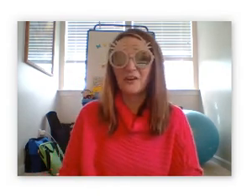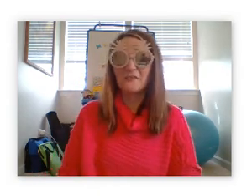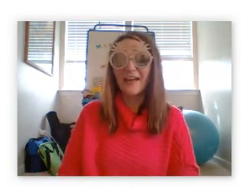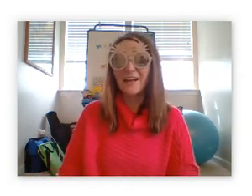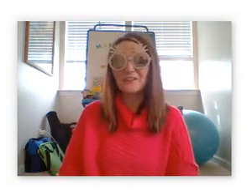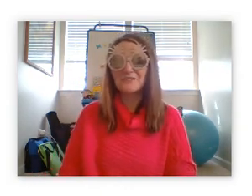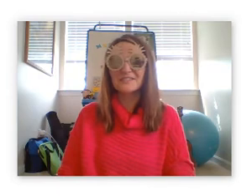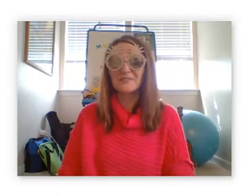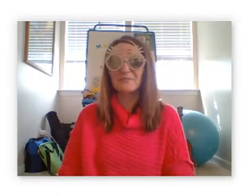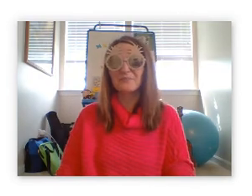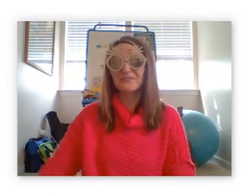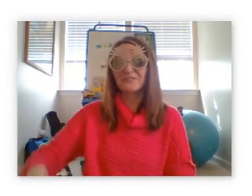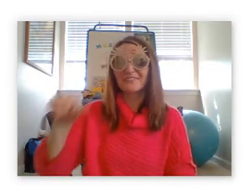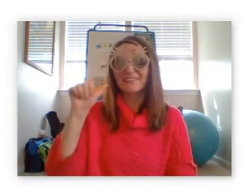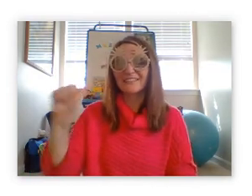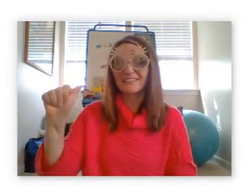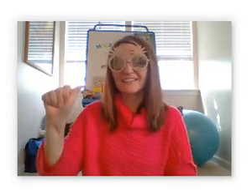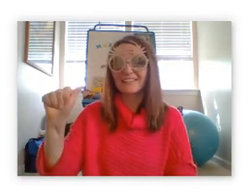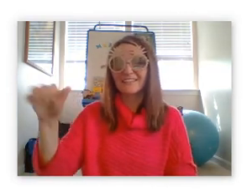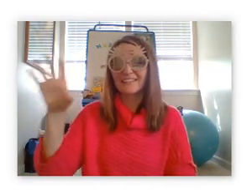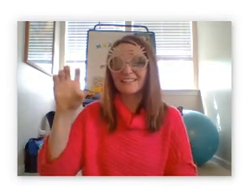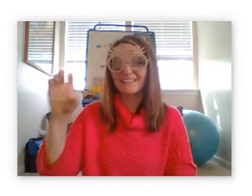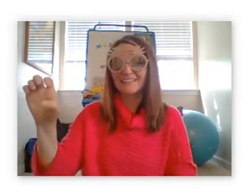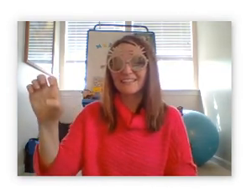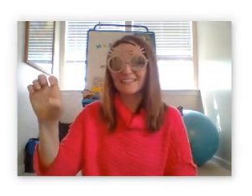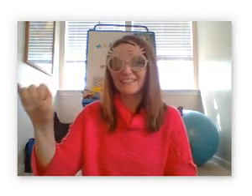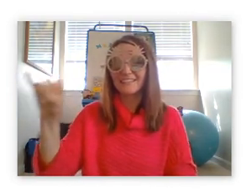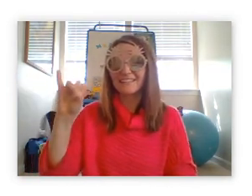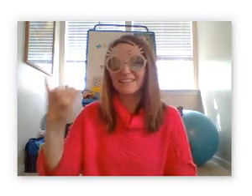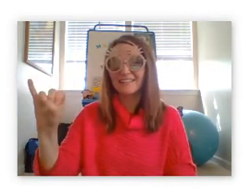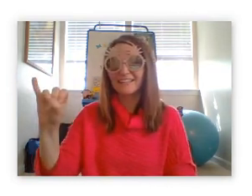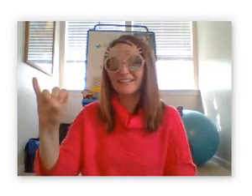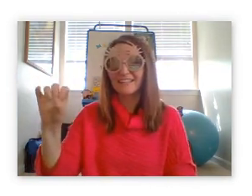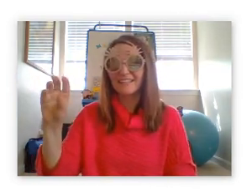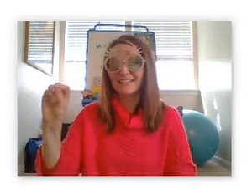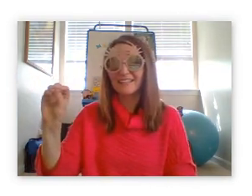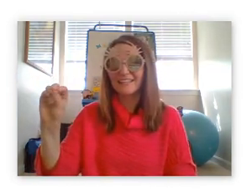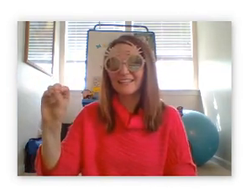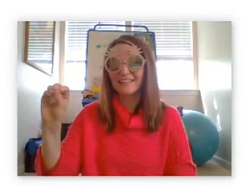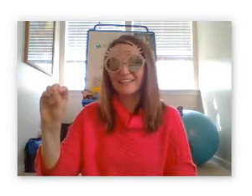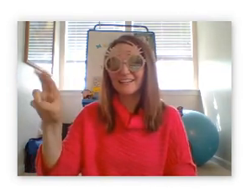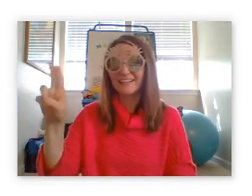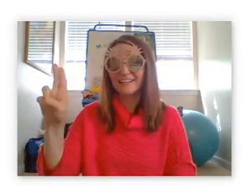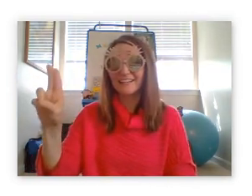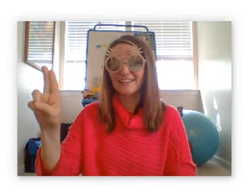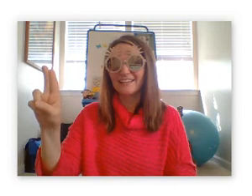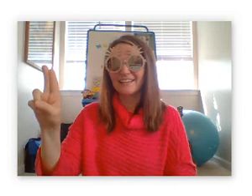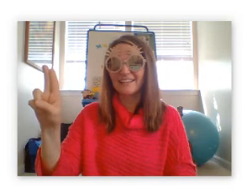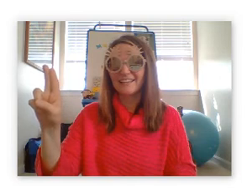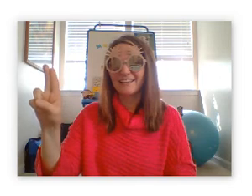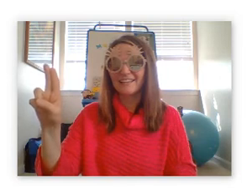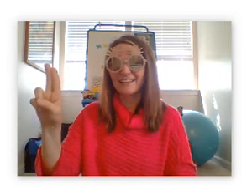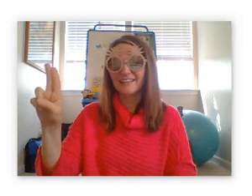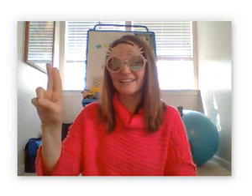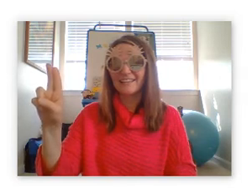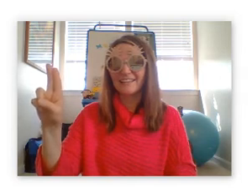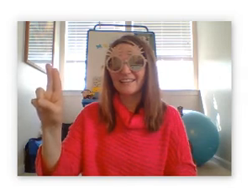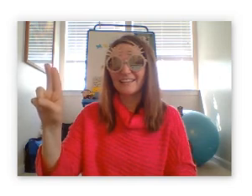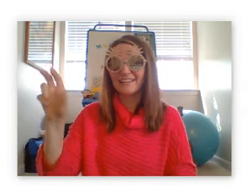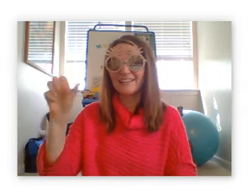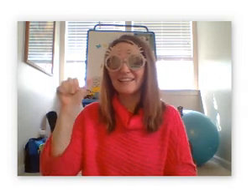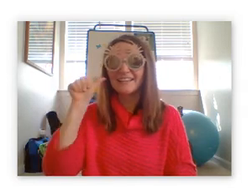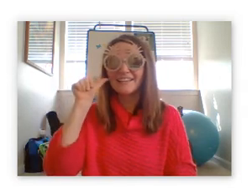hear our vowels. A, E, I, O, U.